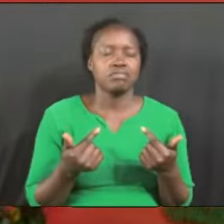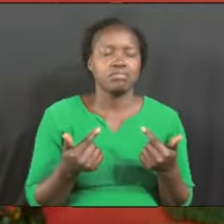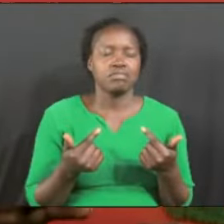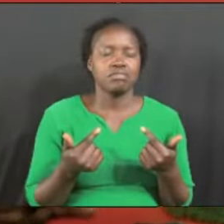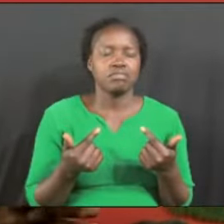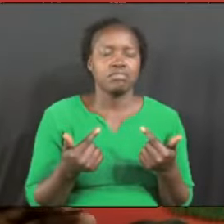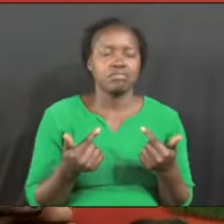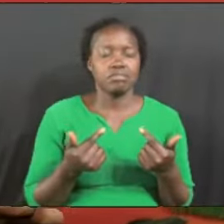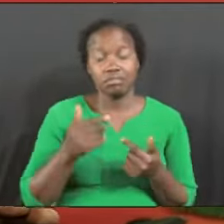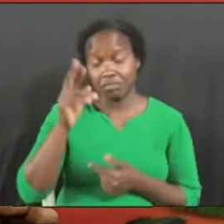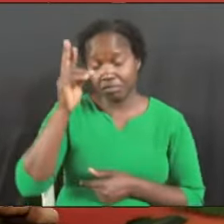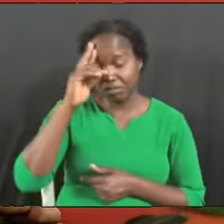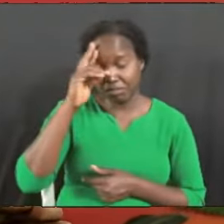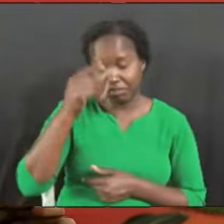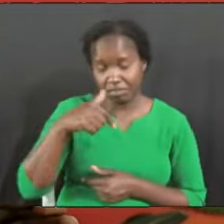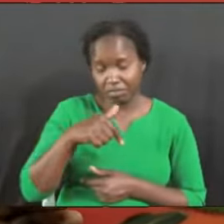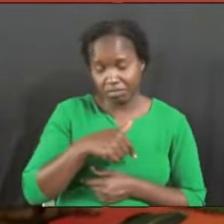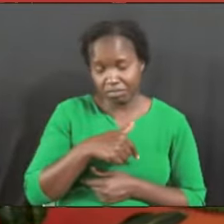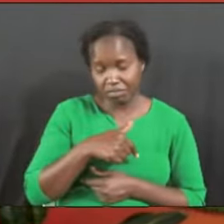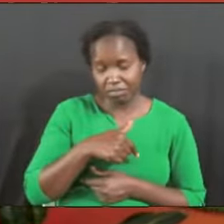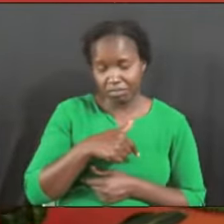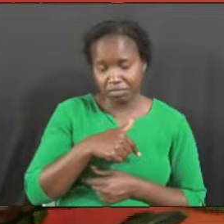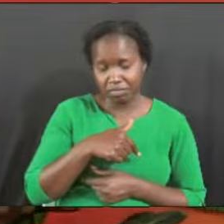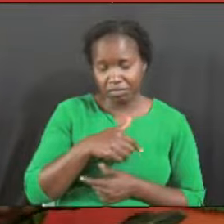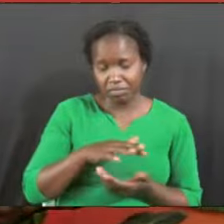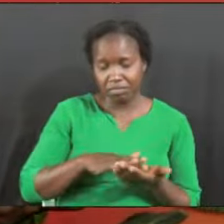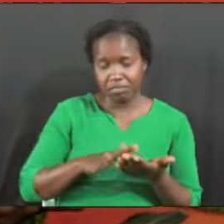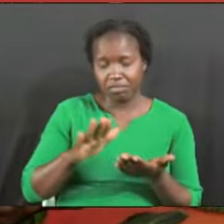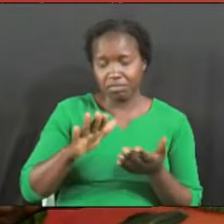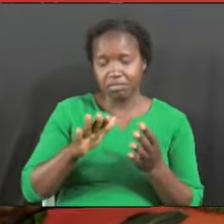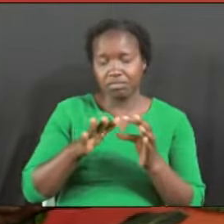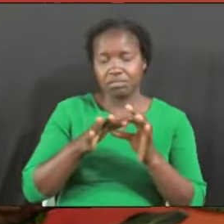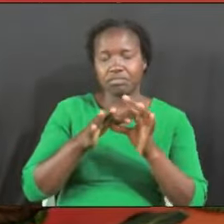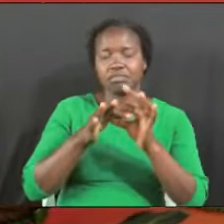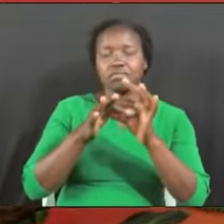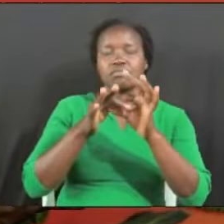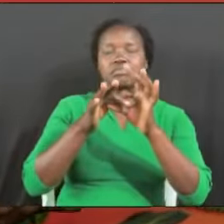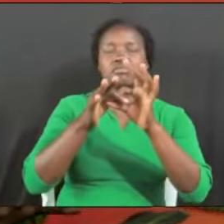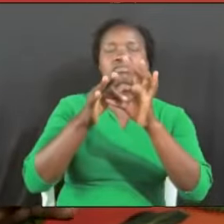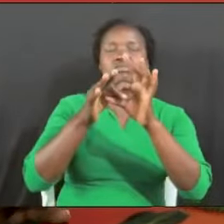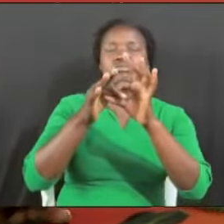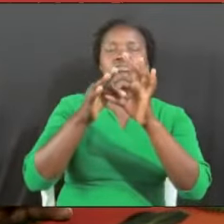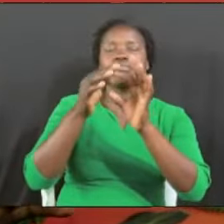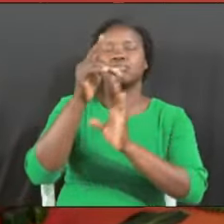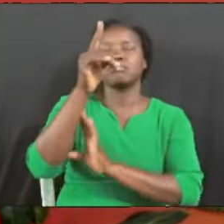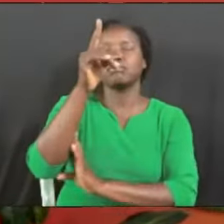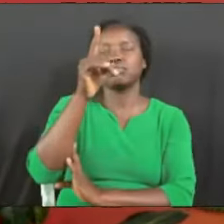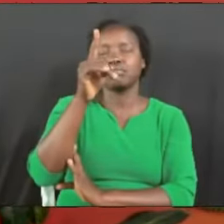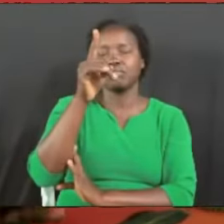and remind us that glory, all glory,